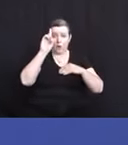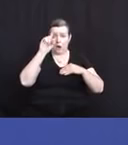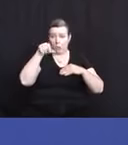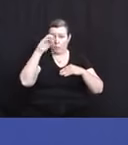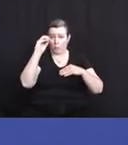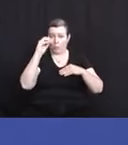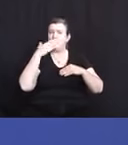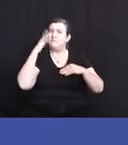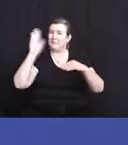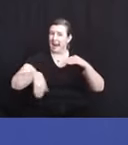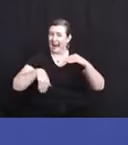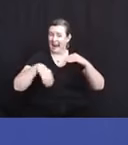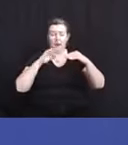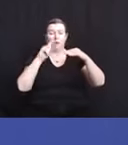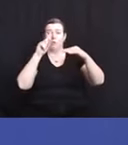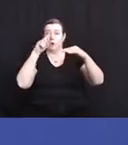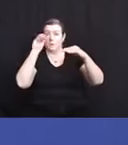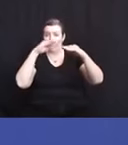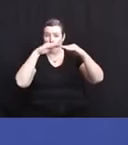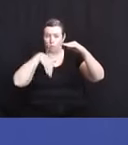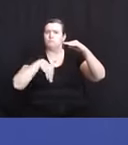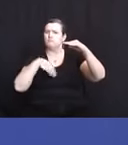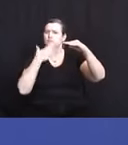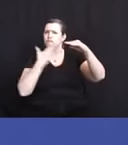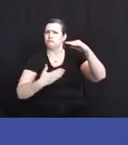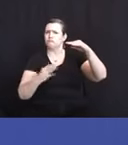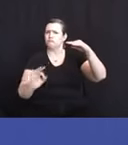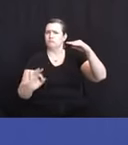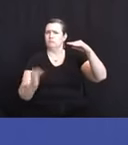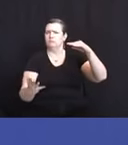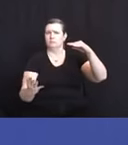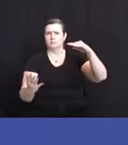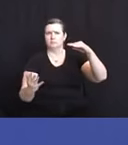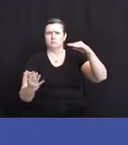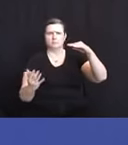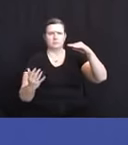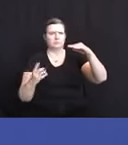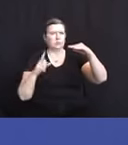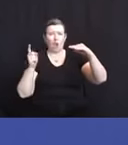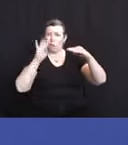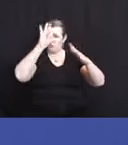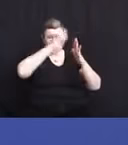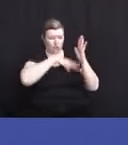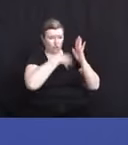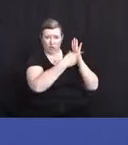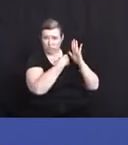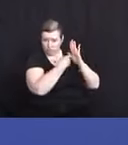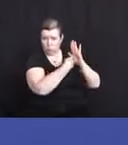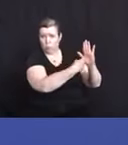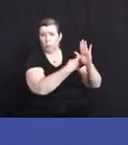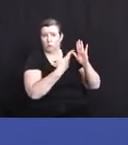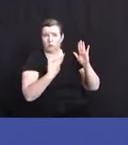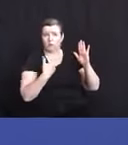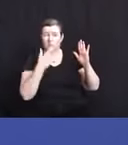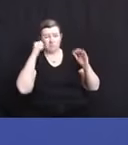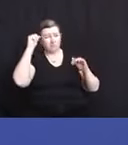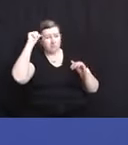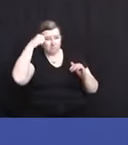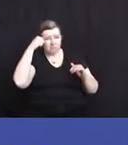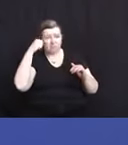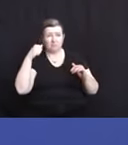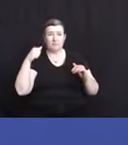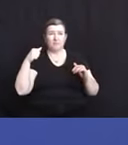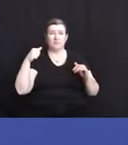of 1.0 is good. We show a chart, which we showed earlier. I believe at the peak it was 5.31